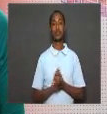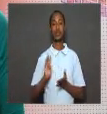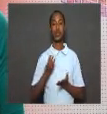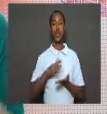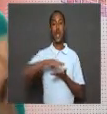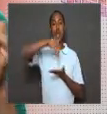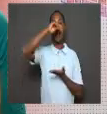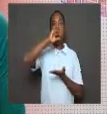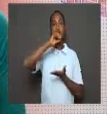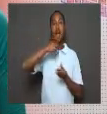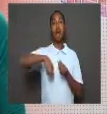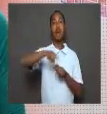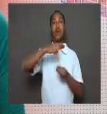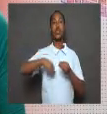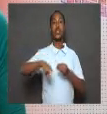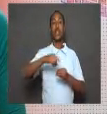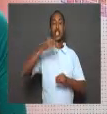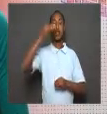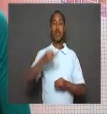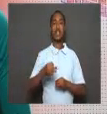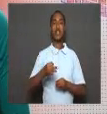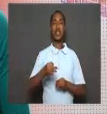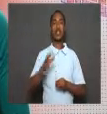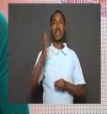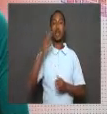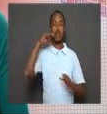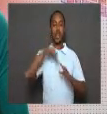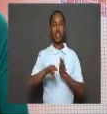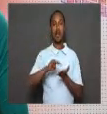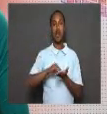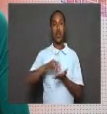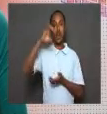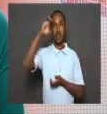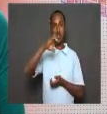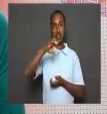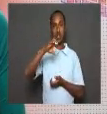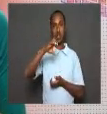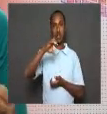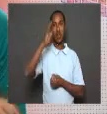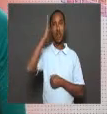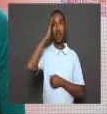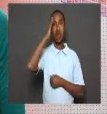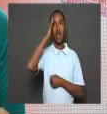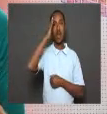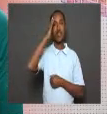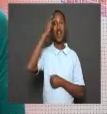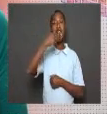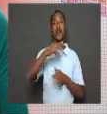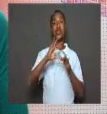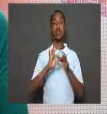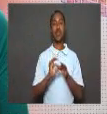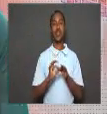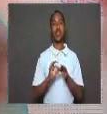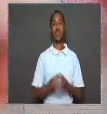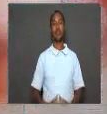learned about a specific type of intermolecular force known as hydrogen